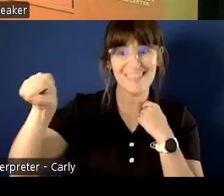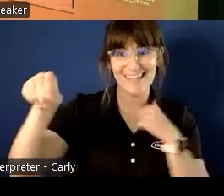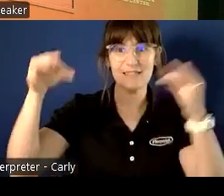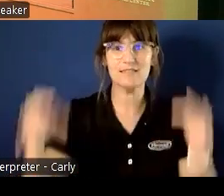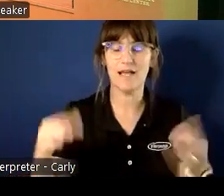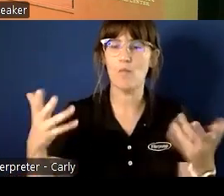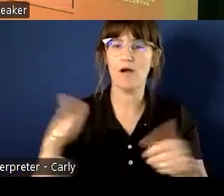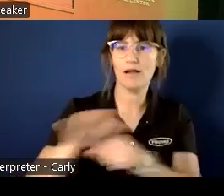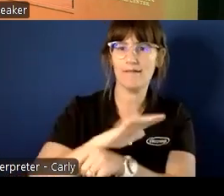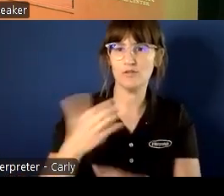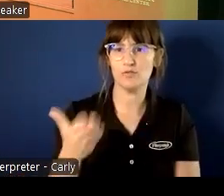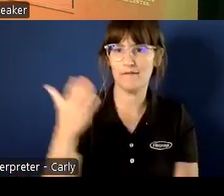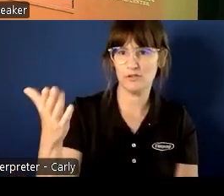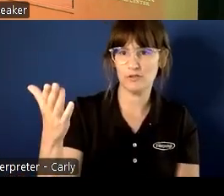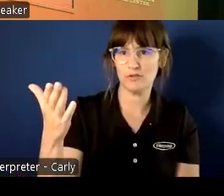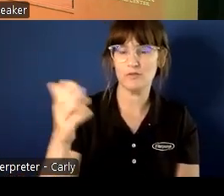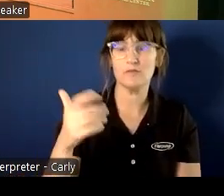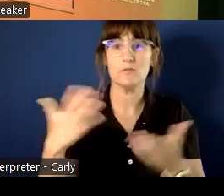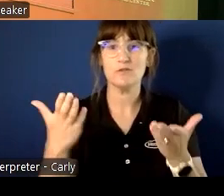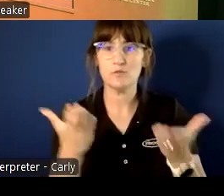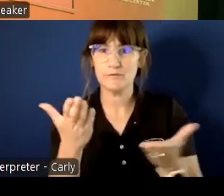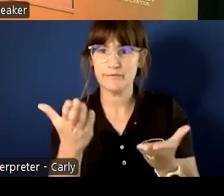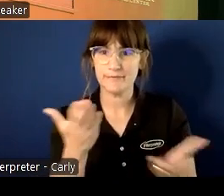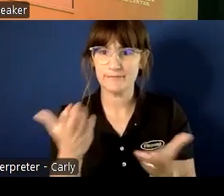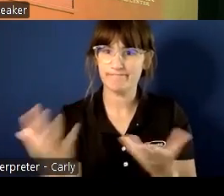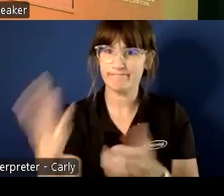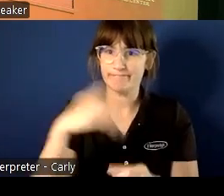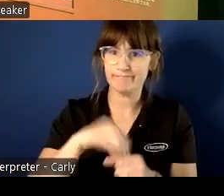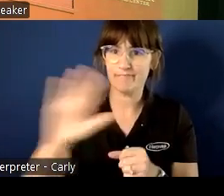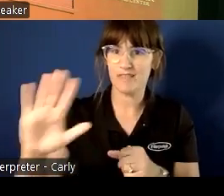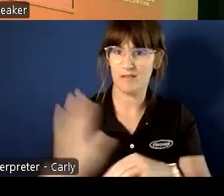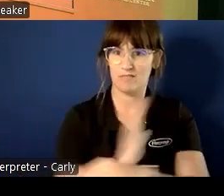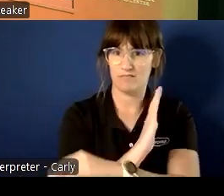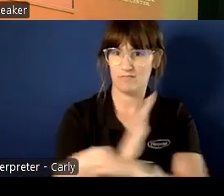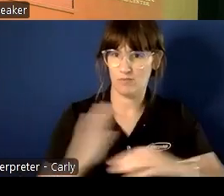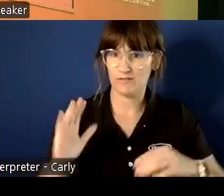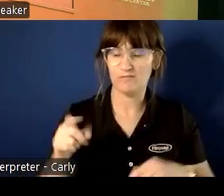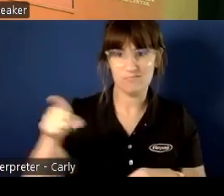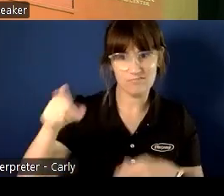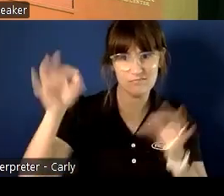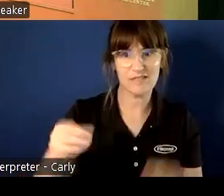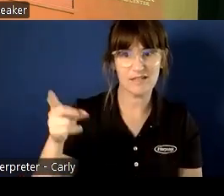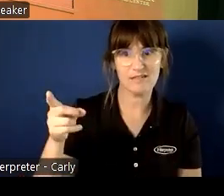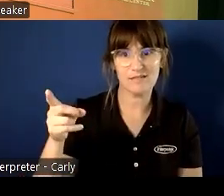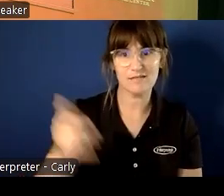coverage to offer and what services they want to include in their range of services.